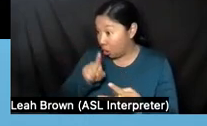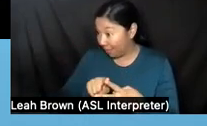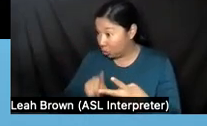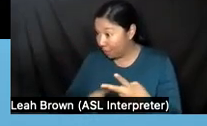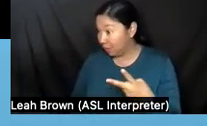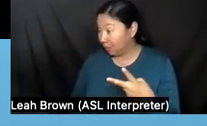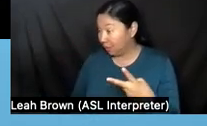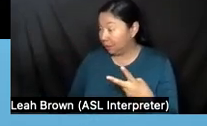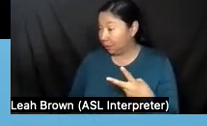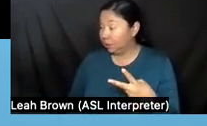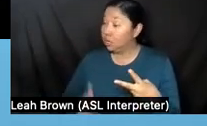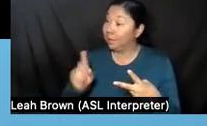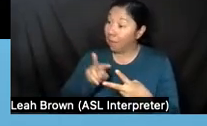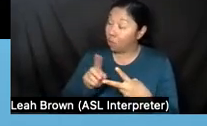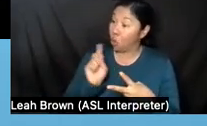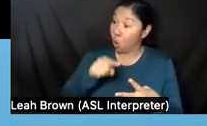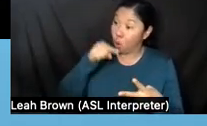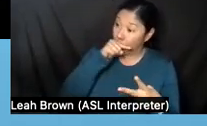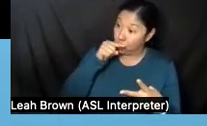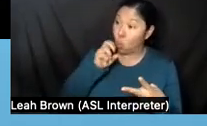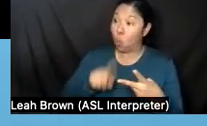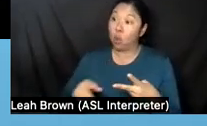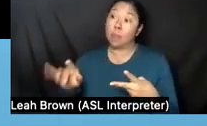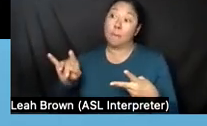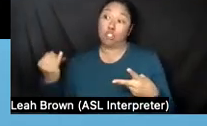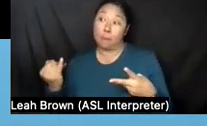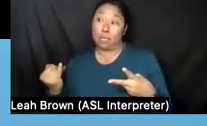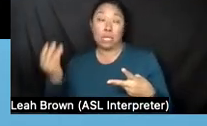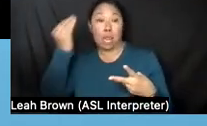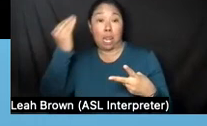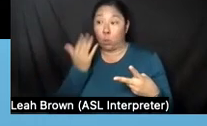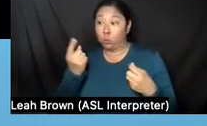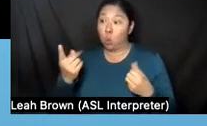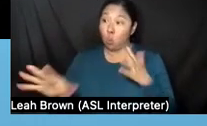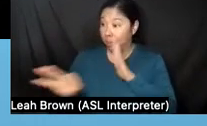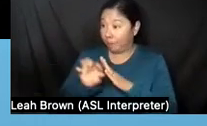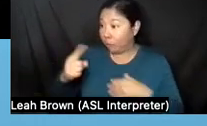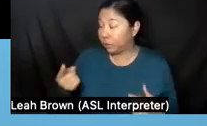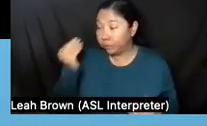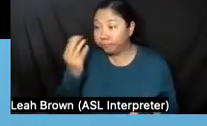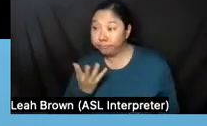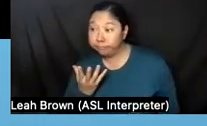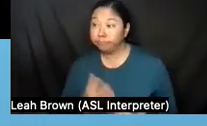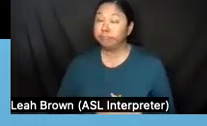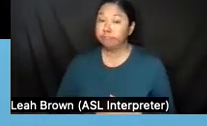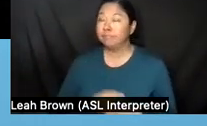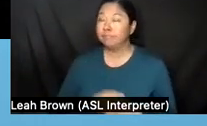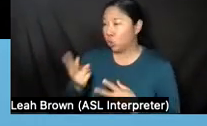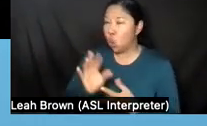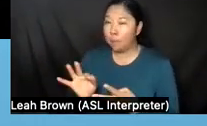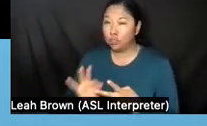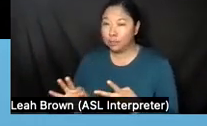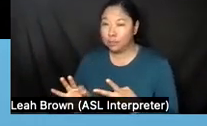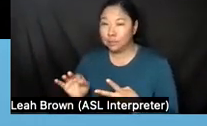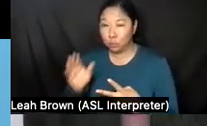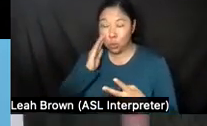to go brush your teeth or get your pajamas on. Let me know which one you want to choose first. So giving them those 2 options of what you know are